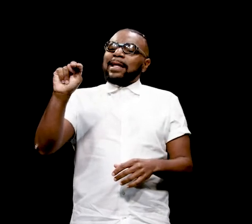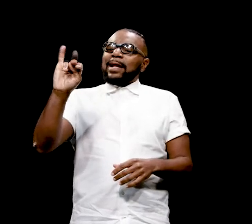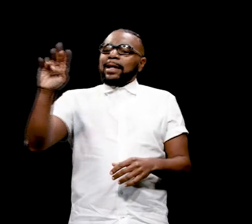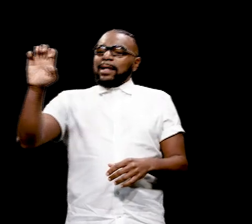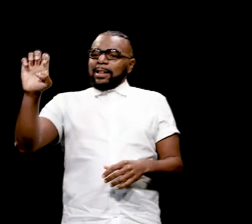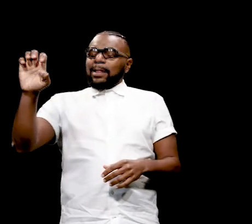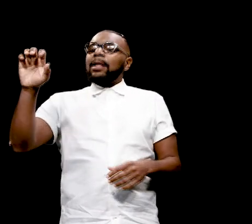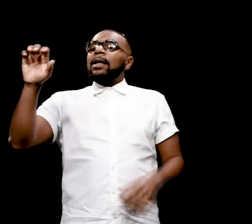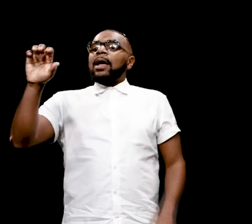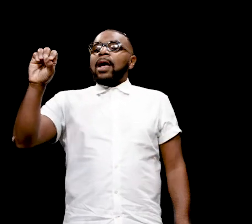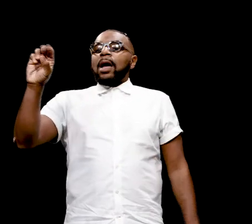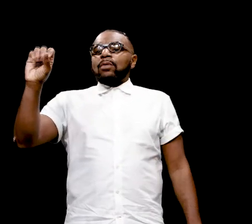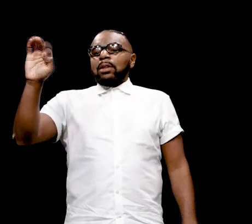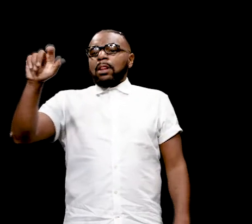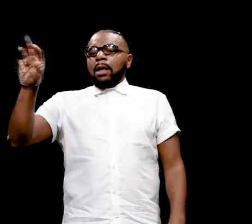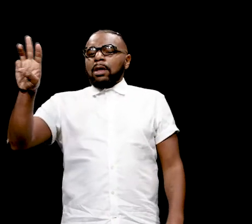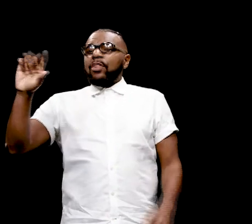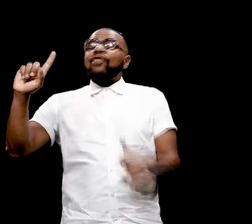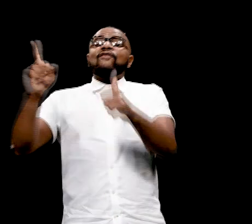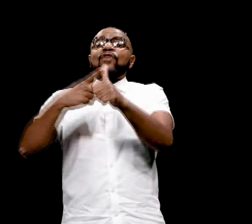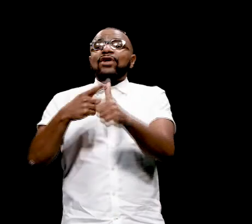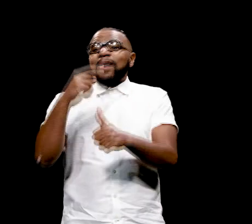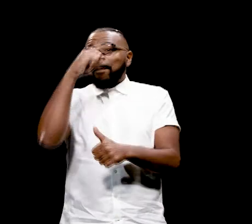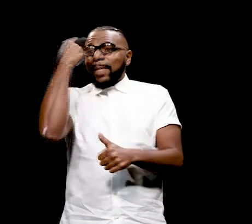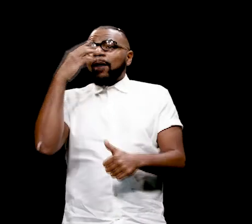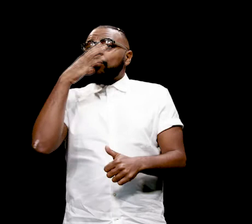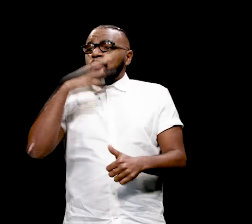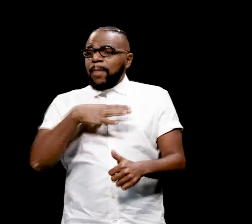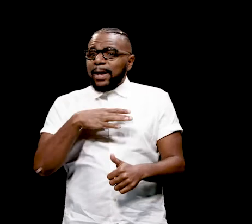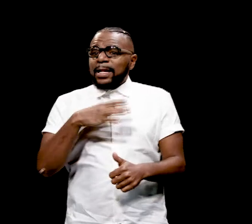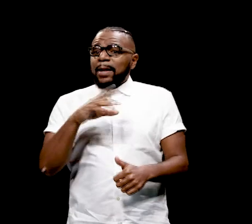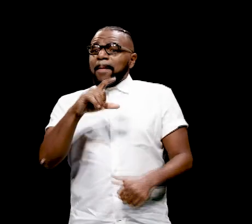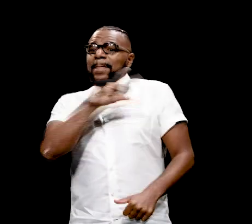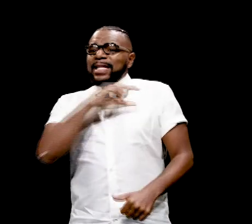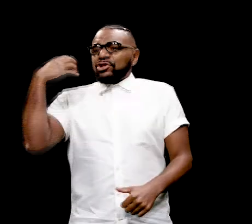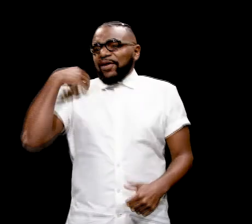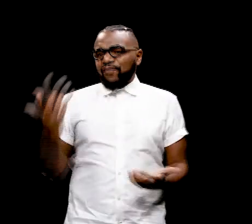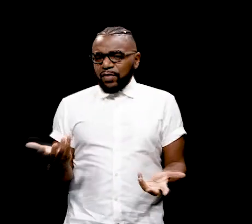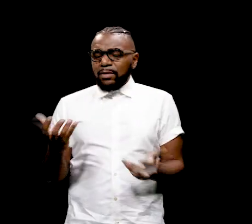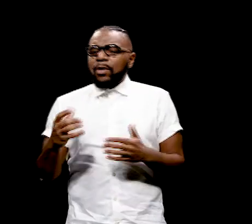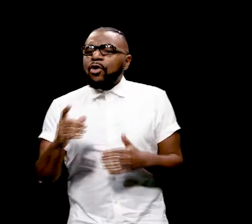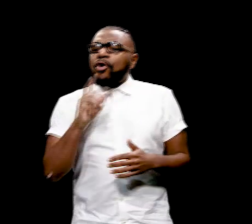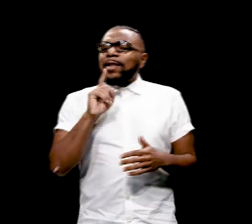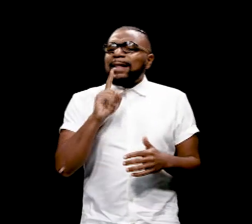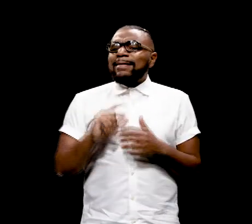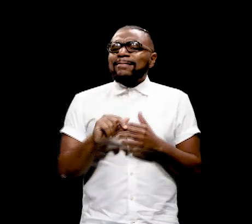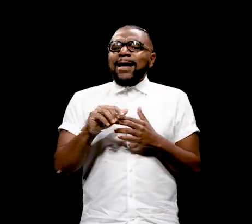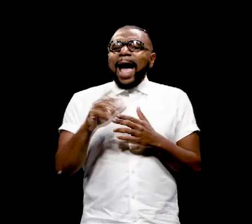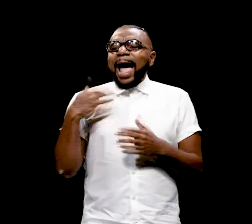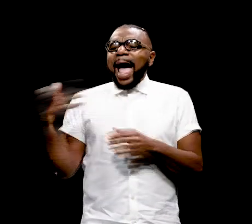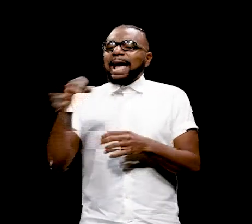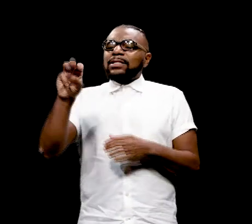African-American woman police chief. I said that my administration would be the most diverse in history. And I asked Maurice Henderson to join